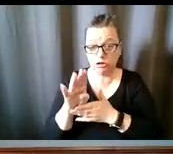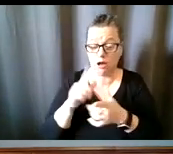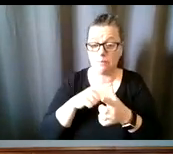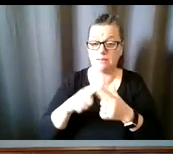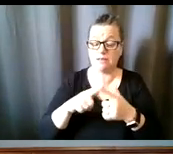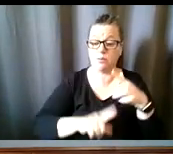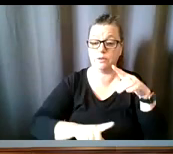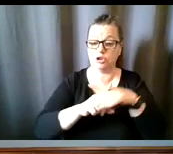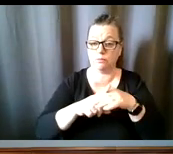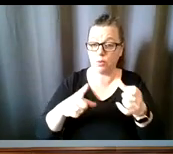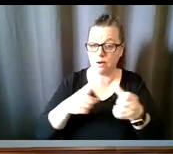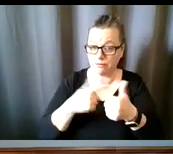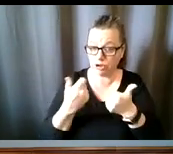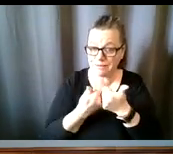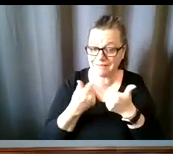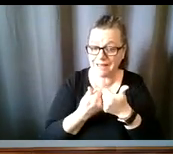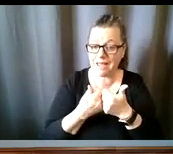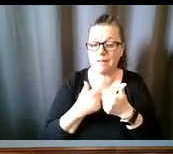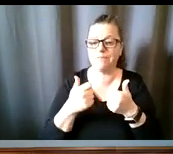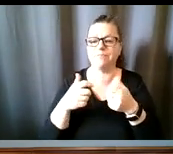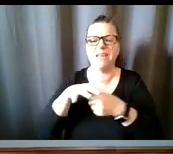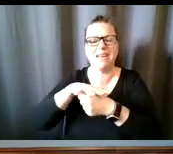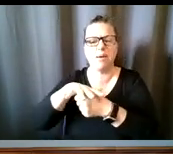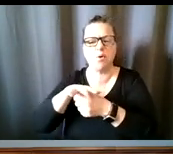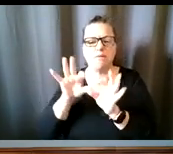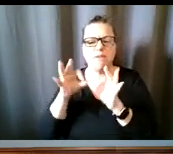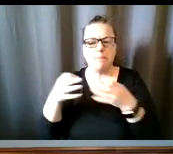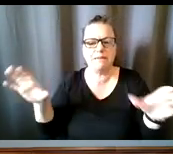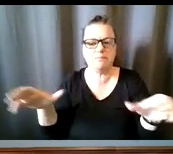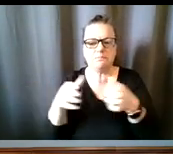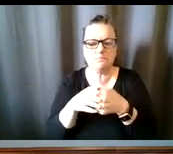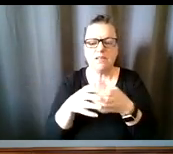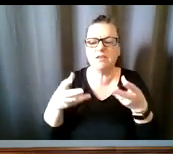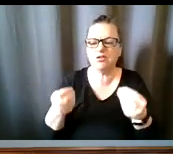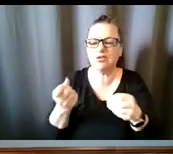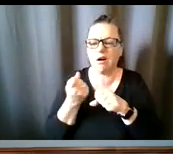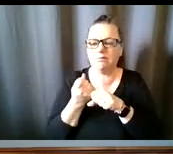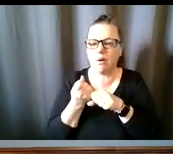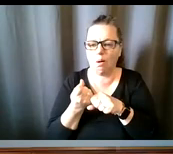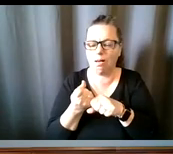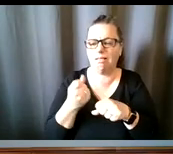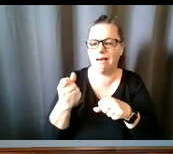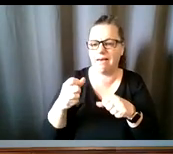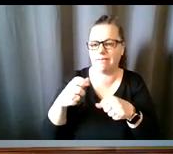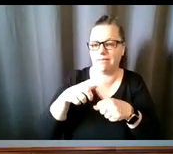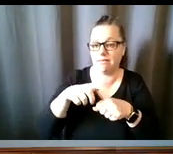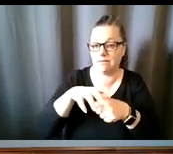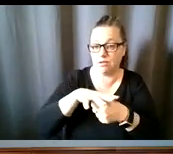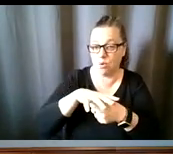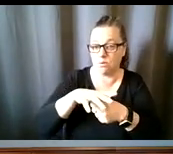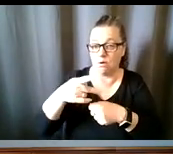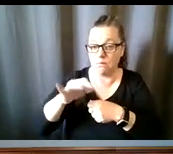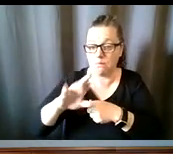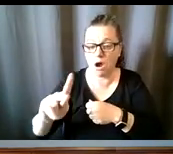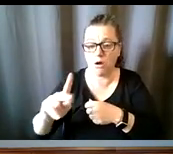first game. Some neighborhood families got together and we had a little softball game at the local park. And my boys were doing a great job